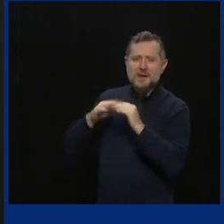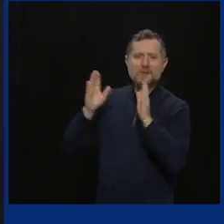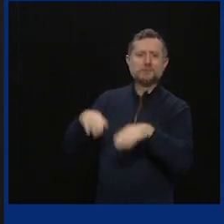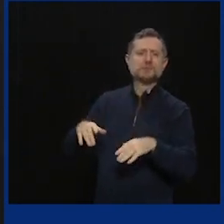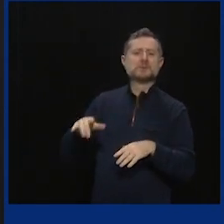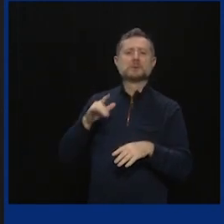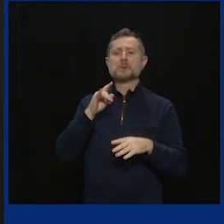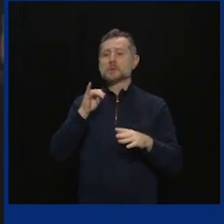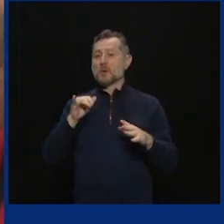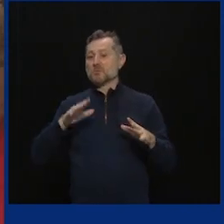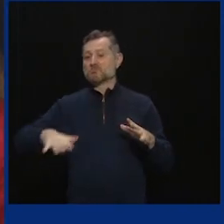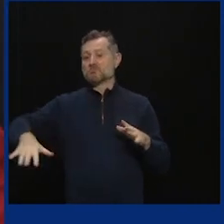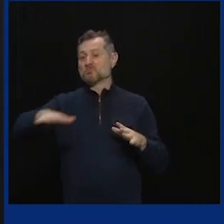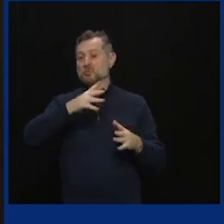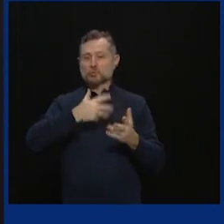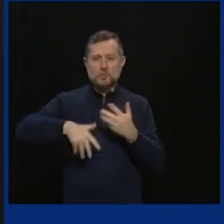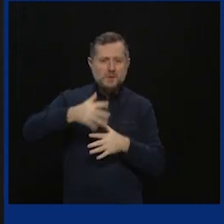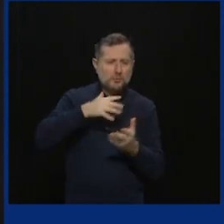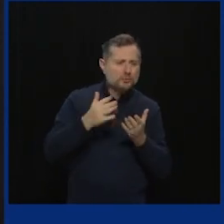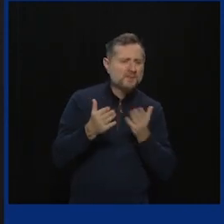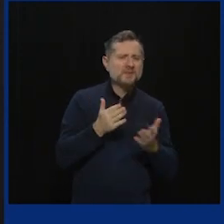Thank you.